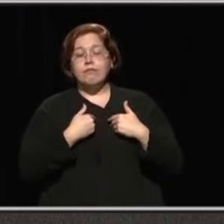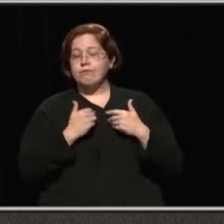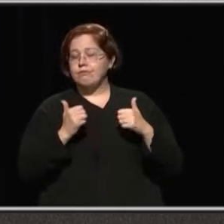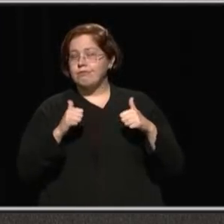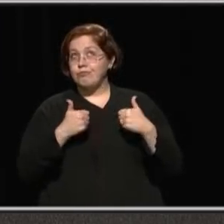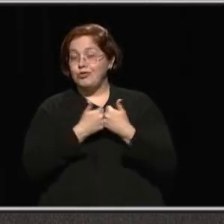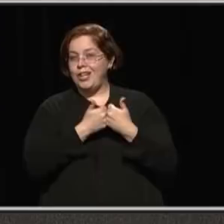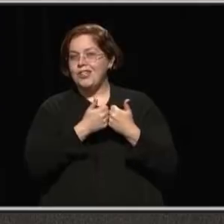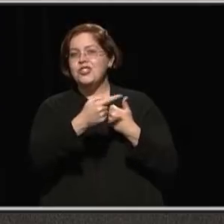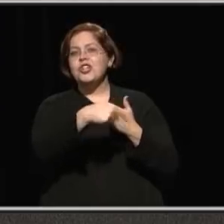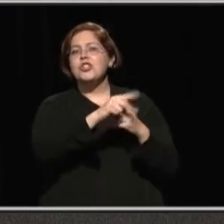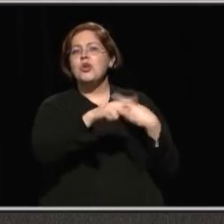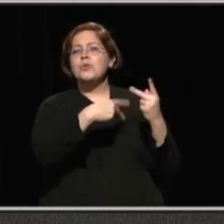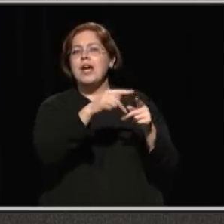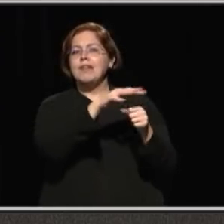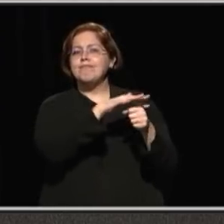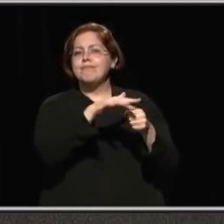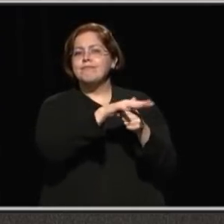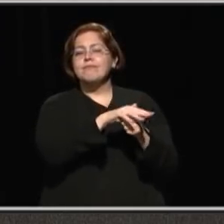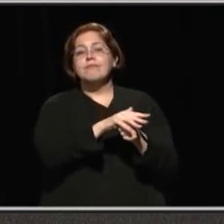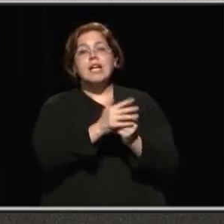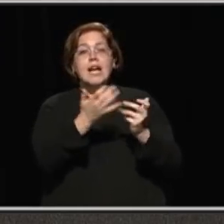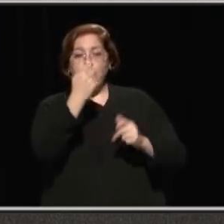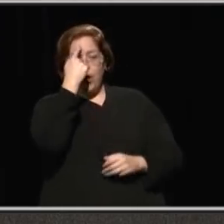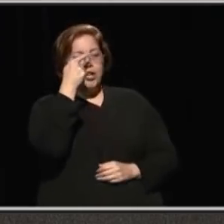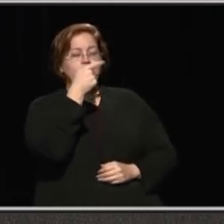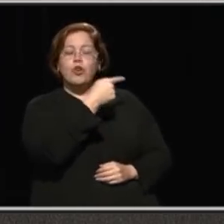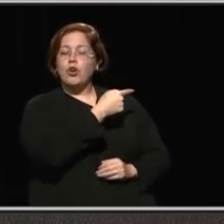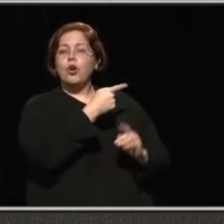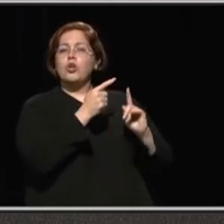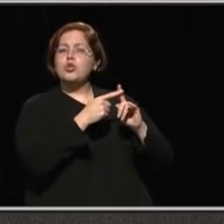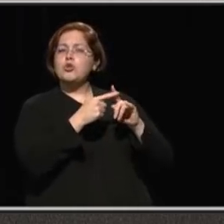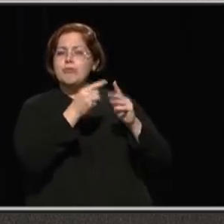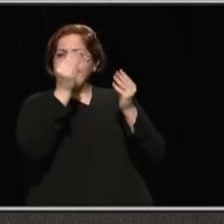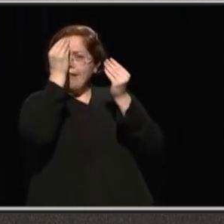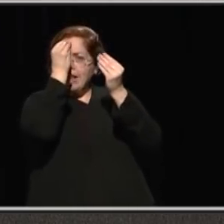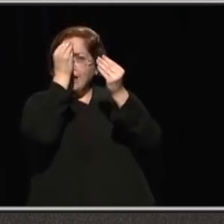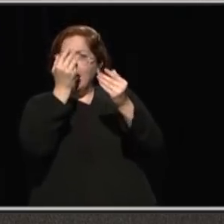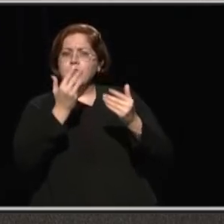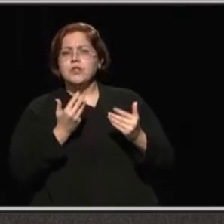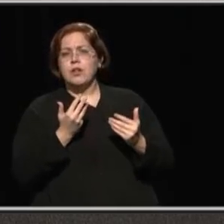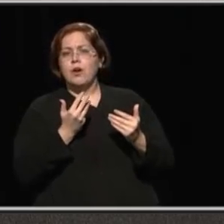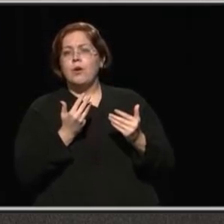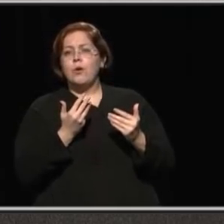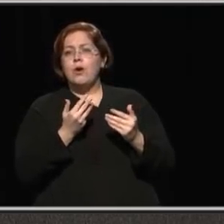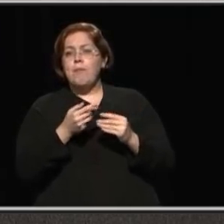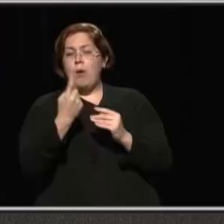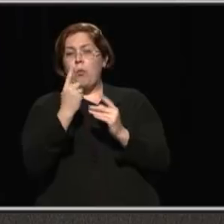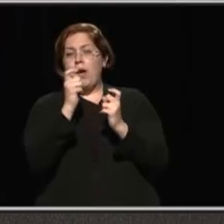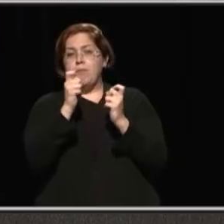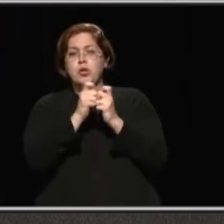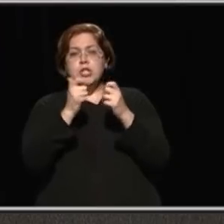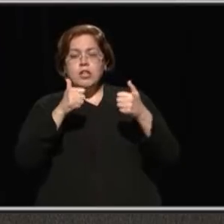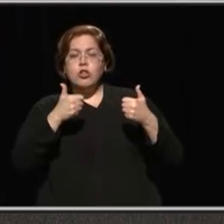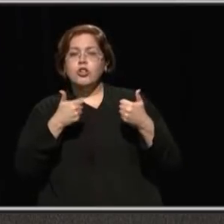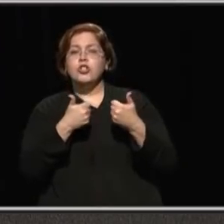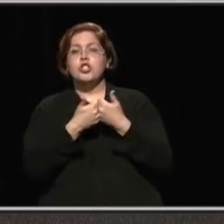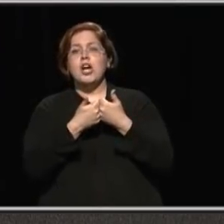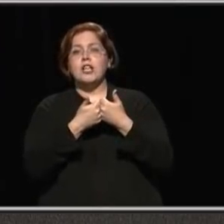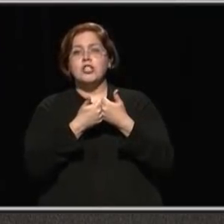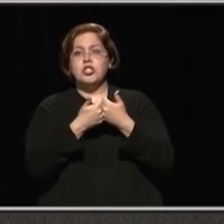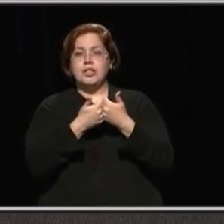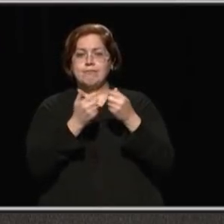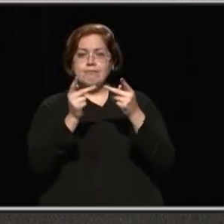those particular settings. And I did want her to brief us a little bit on one particular challenging